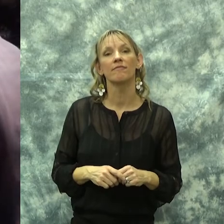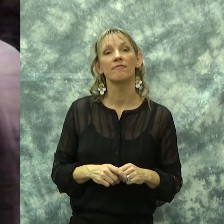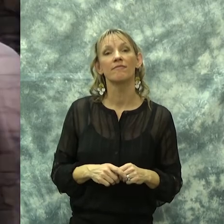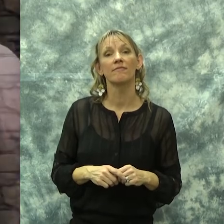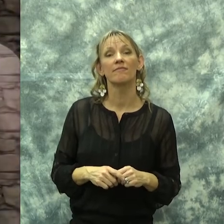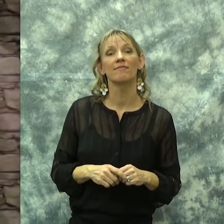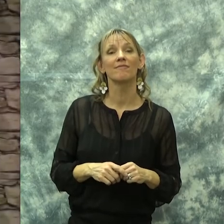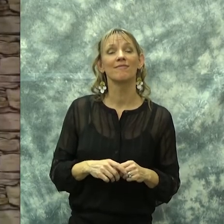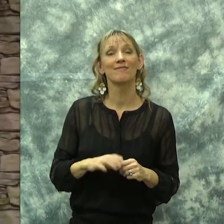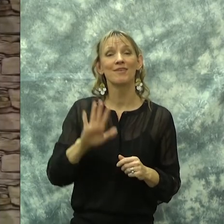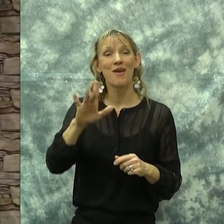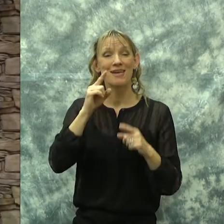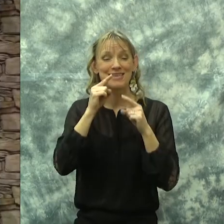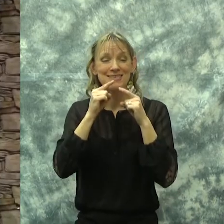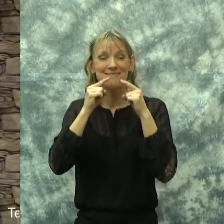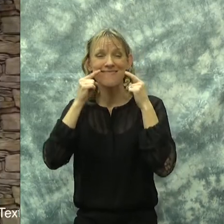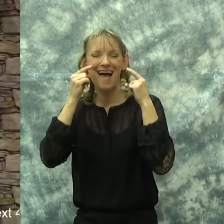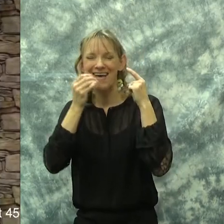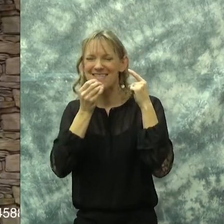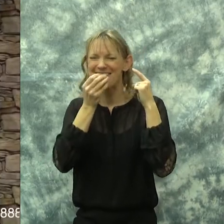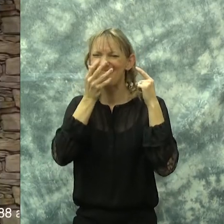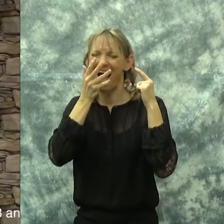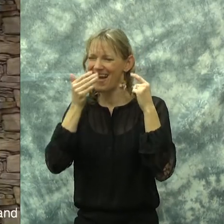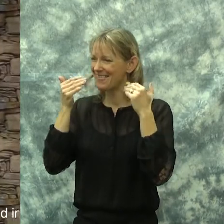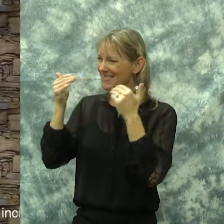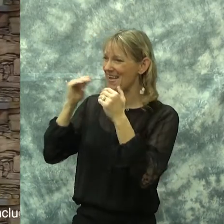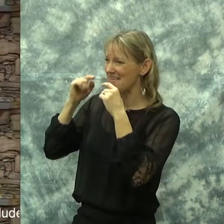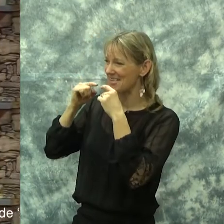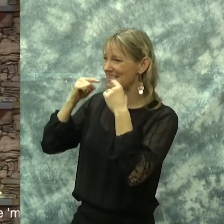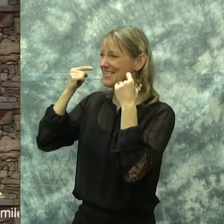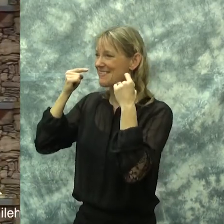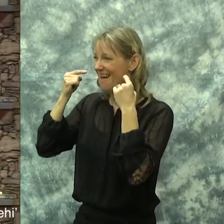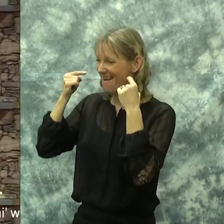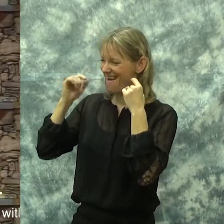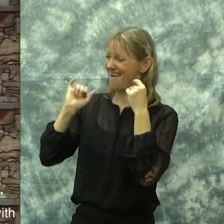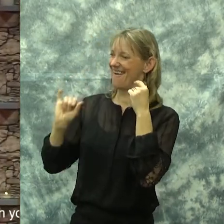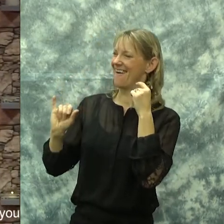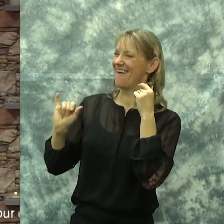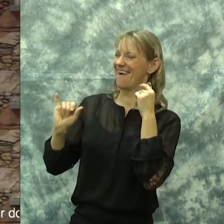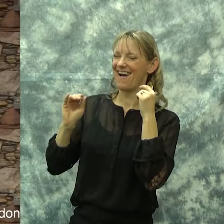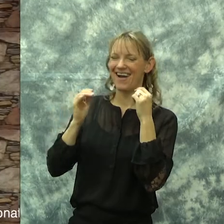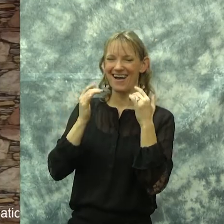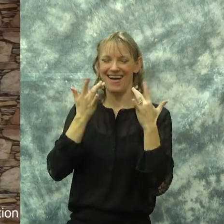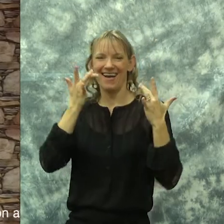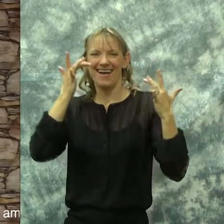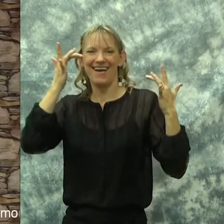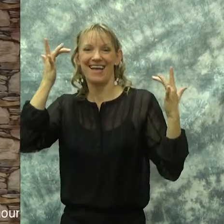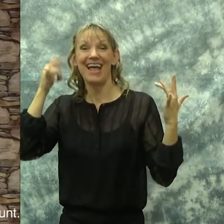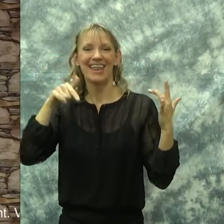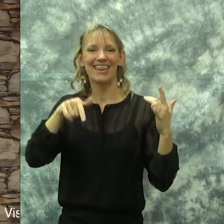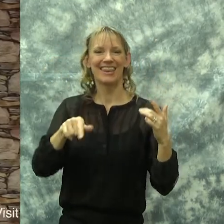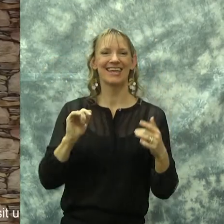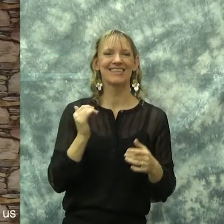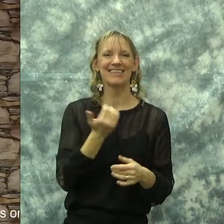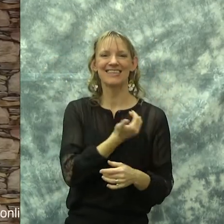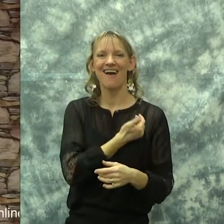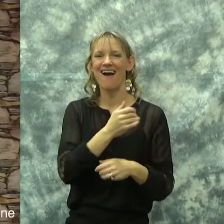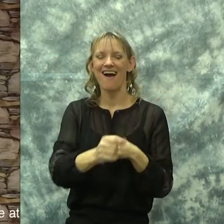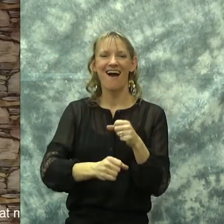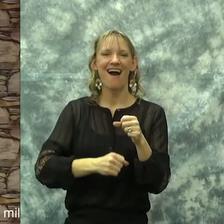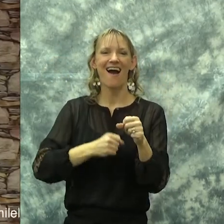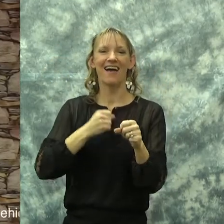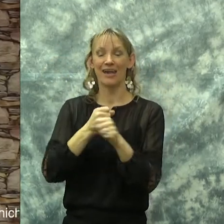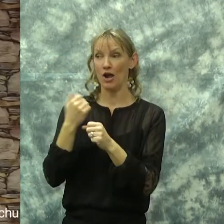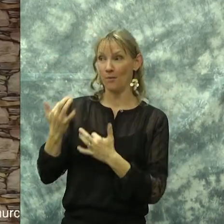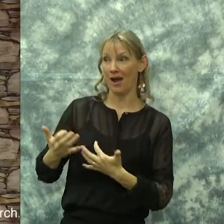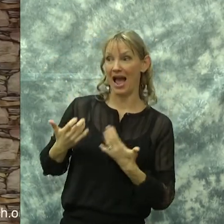The warmth of your smile, smile for me, little one. This will be our year. Took